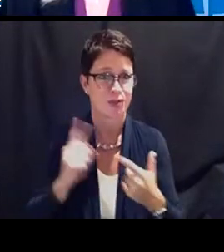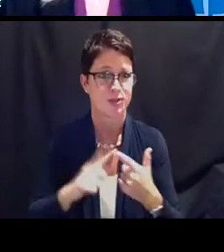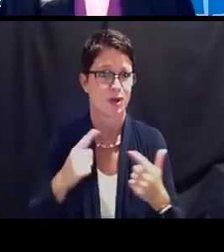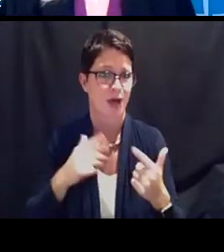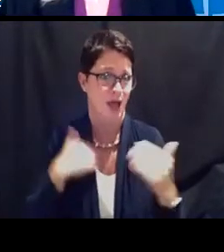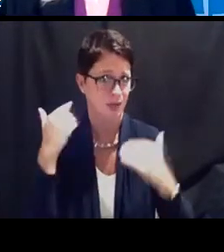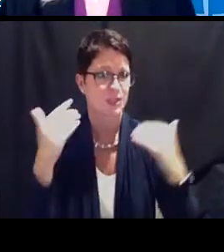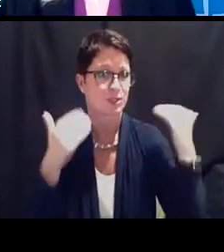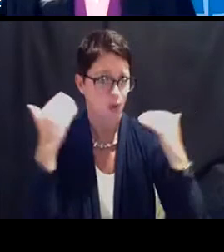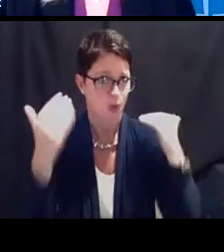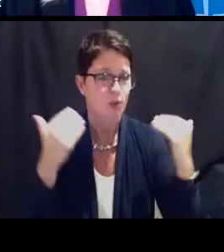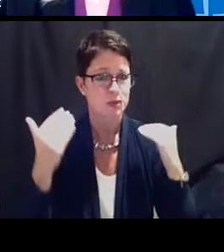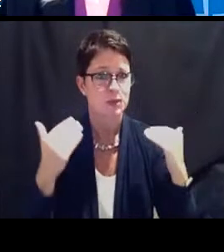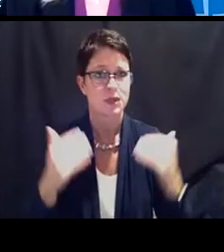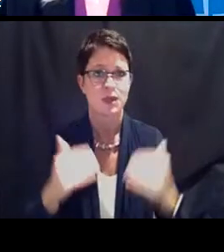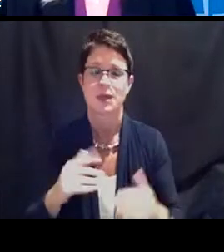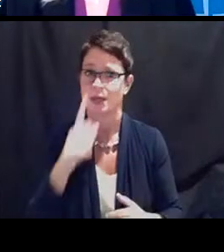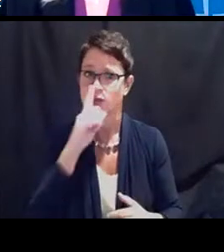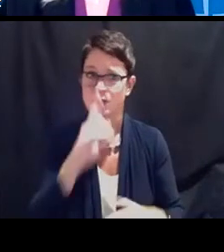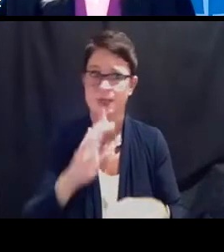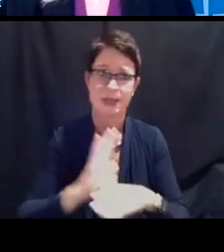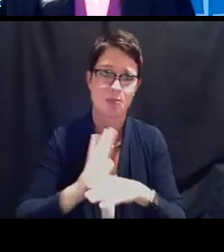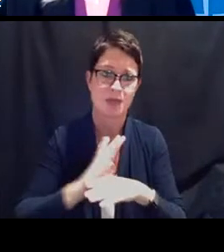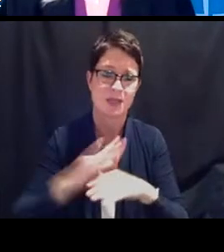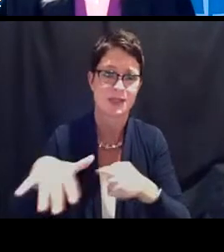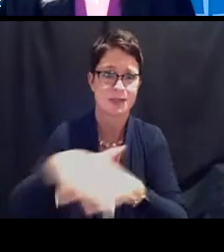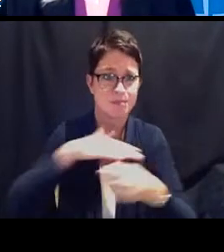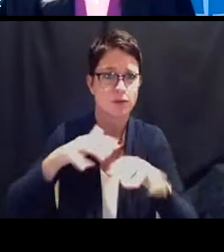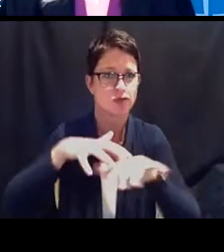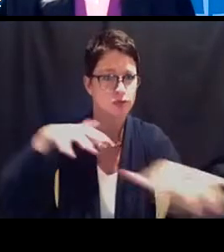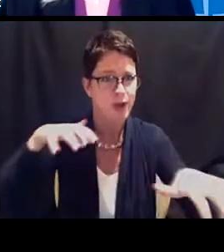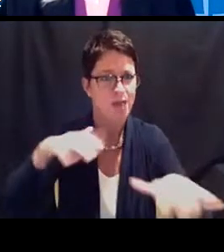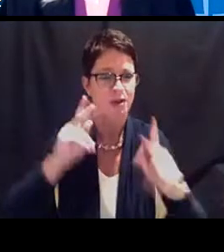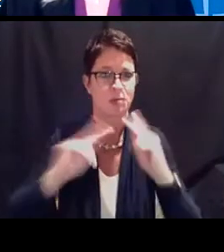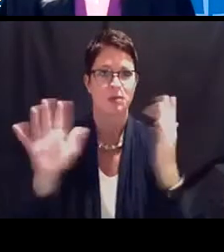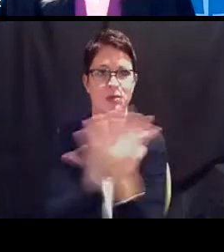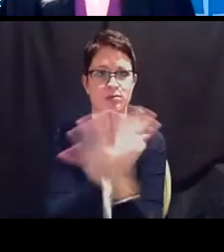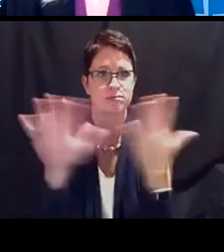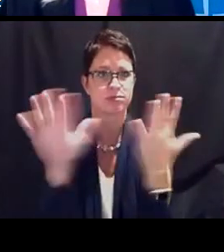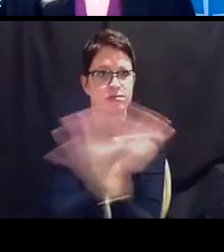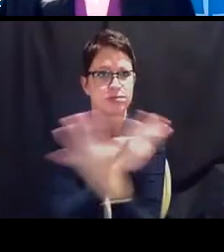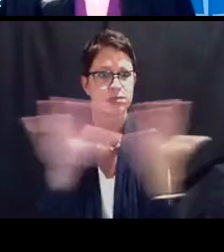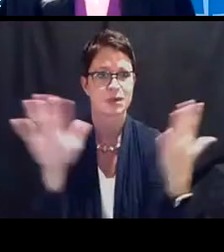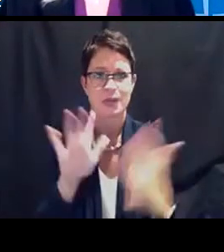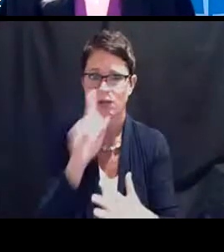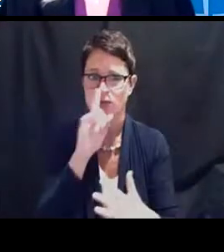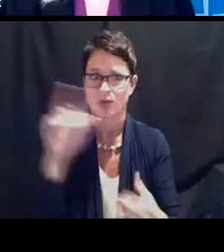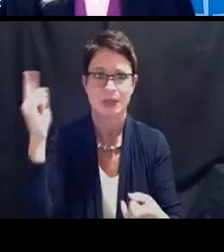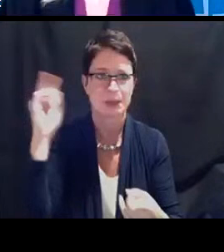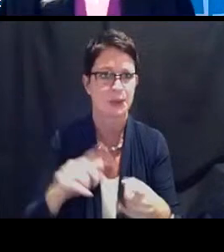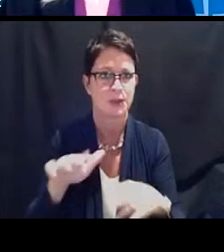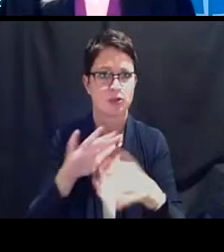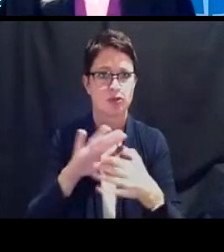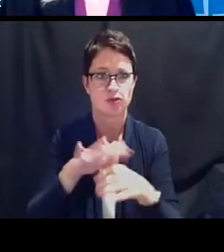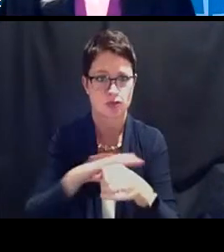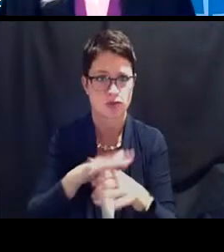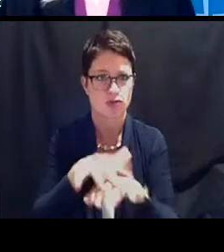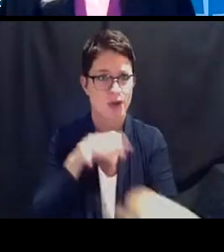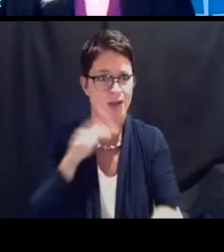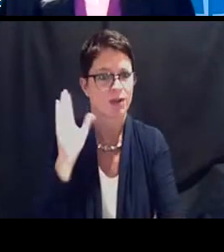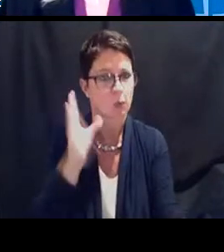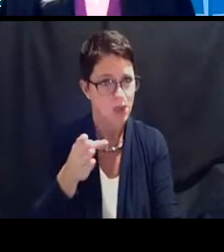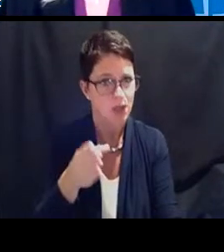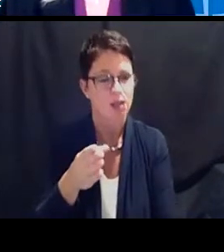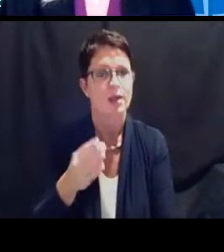adulthood. It's a very busy neighborhood with traffic, people going back and forth. This would definitely alleviate traffic in the neighborhood, make it a